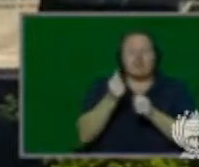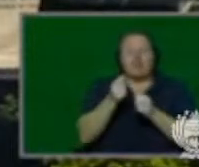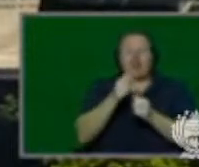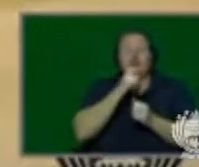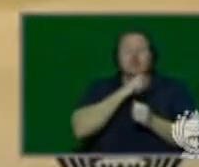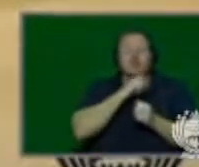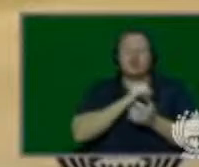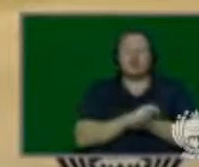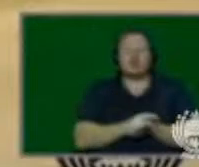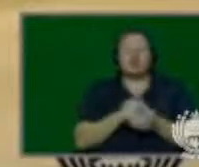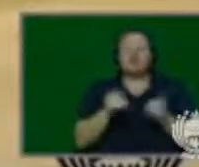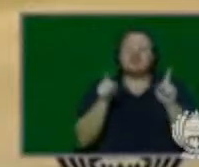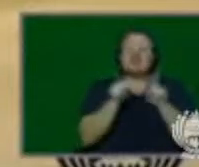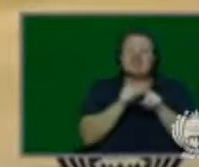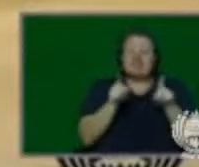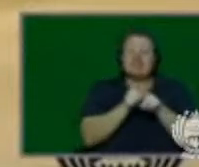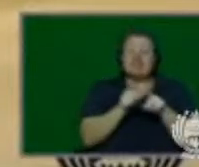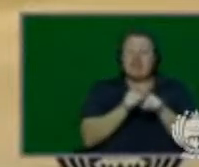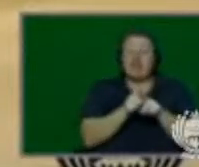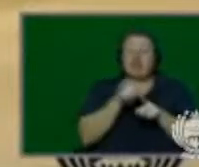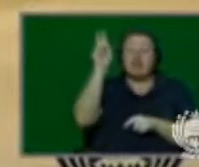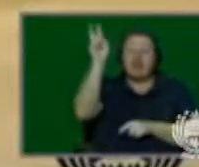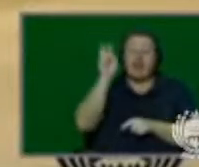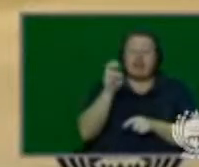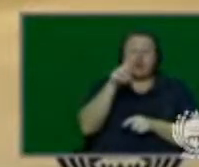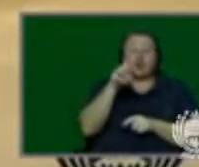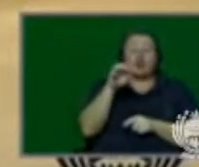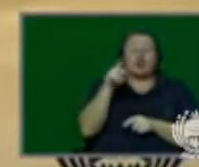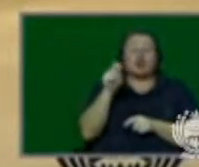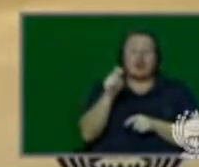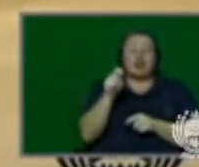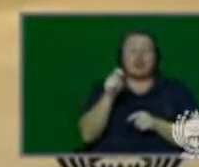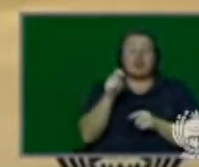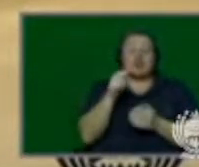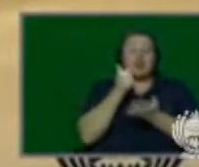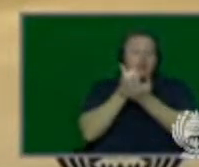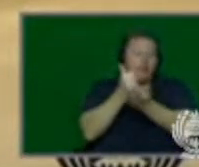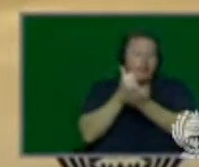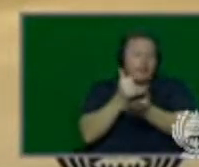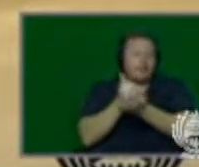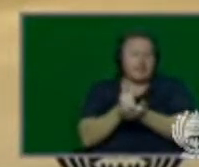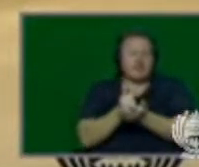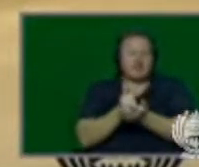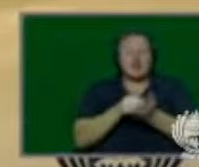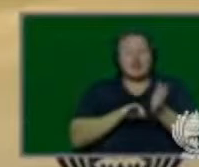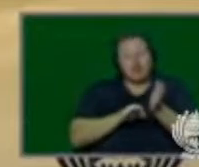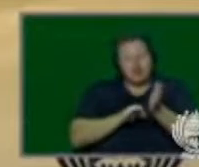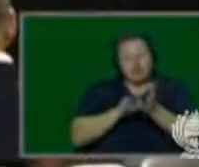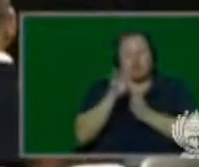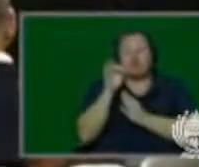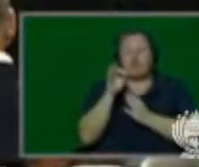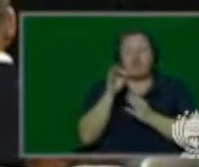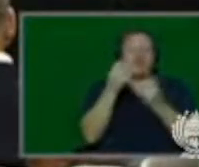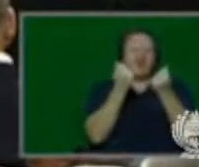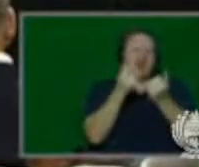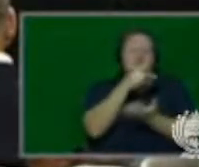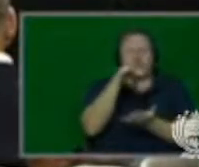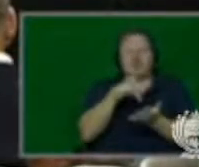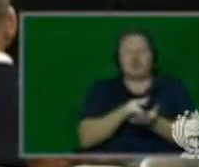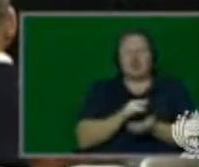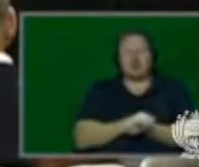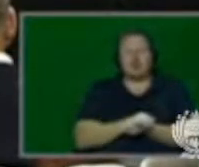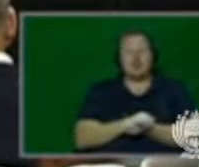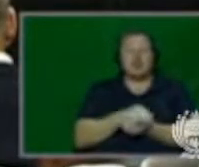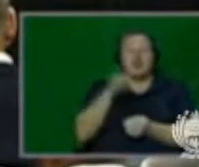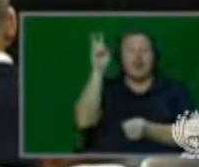are also effective and contribute to improved fiscal position. ESCOM is now in a much